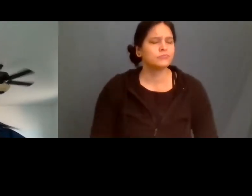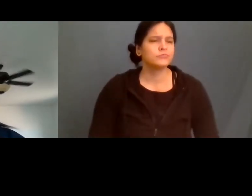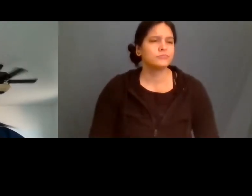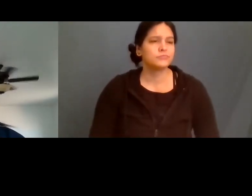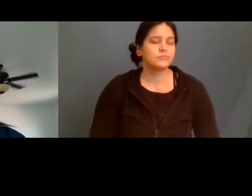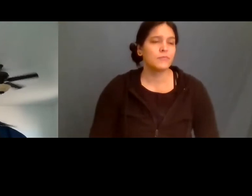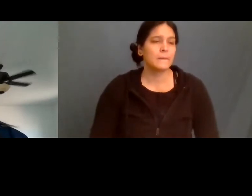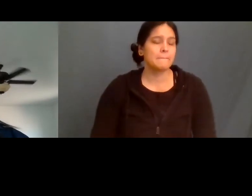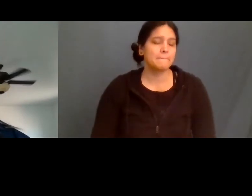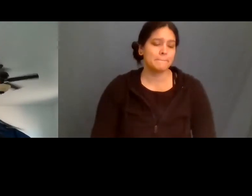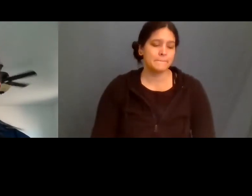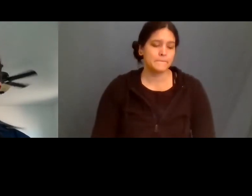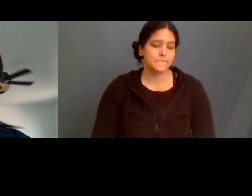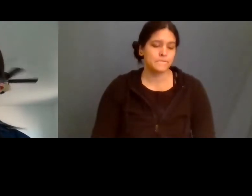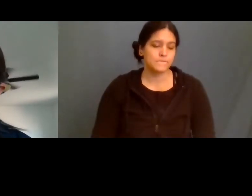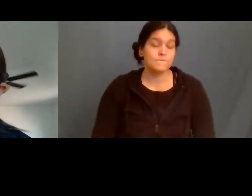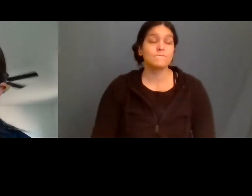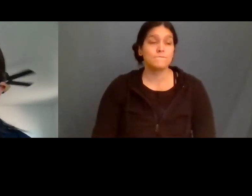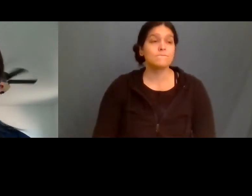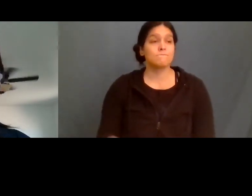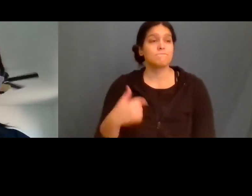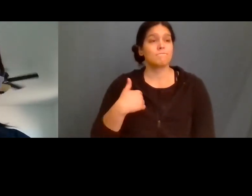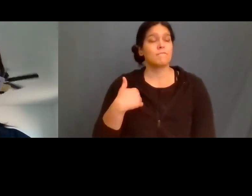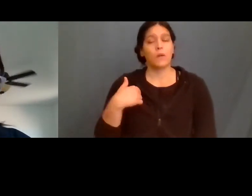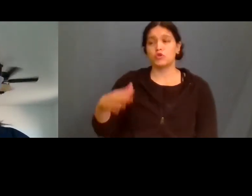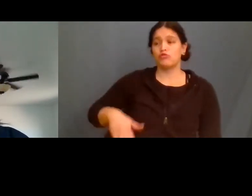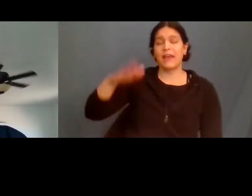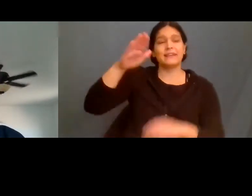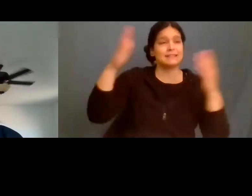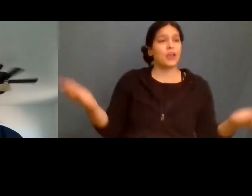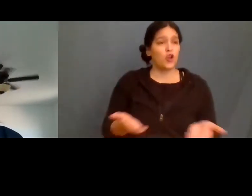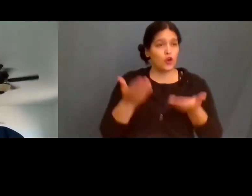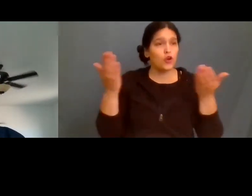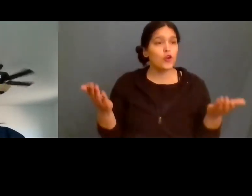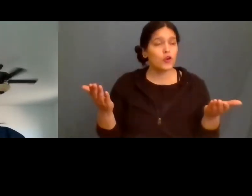but yeah, I was raised here in